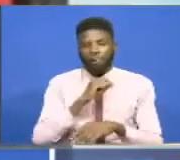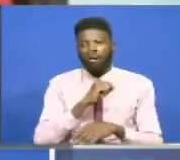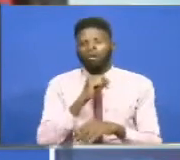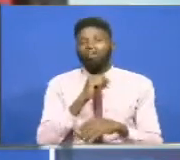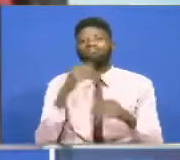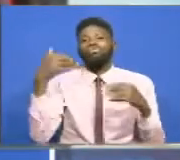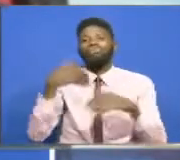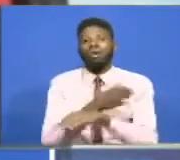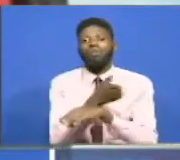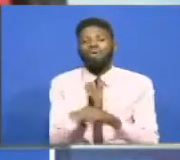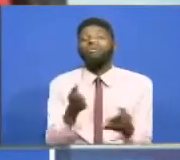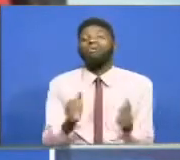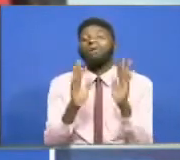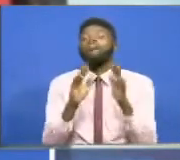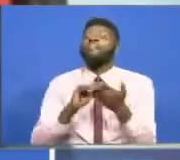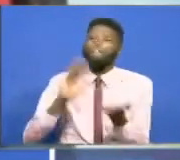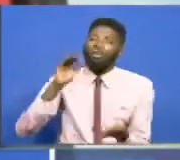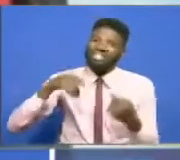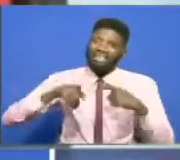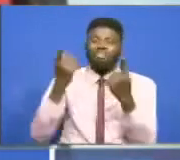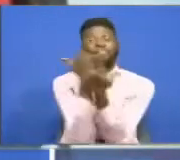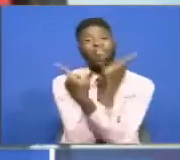have been destabilized.